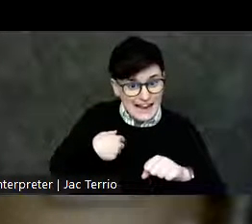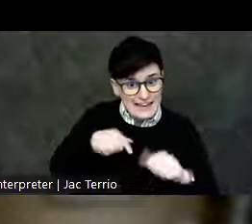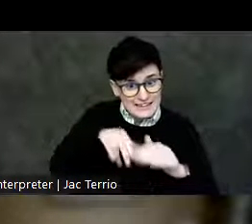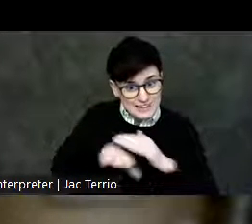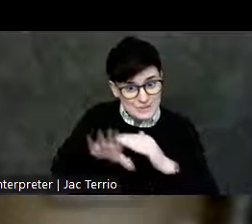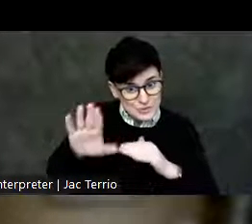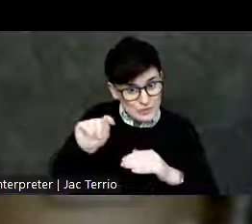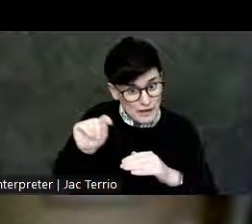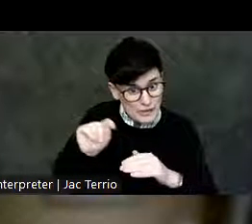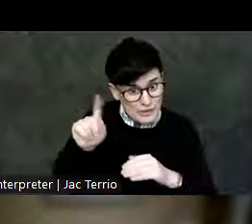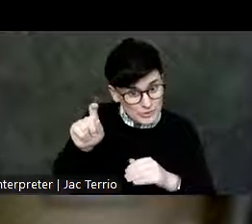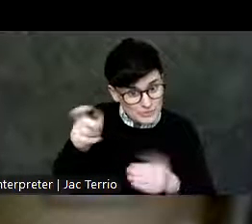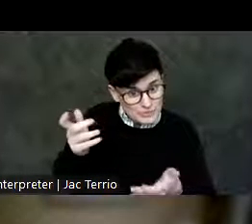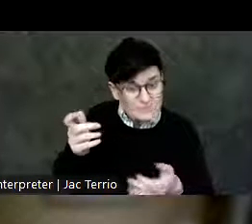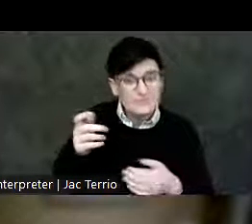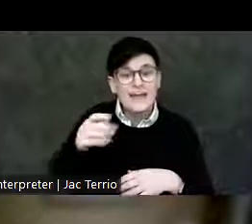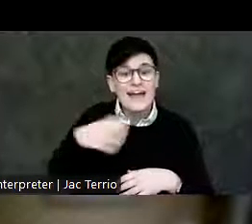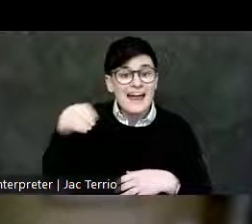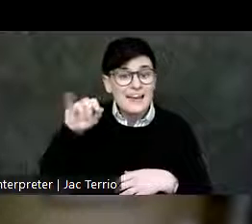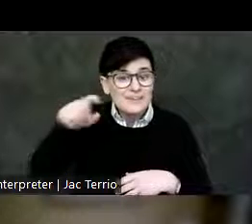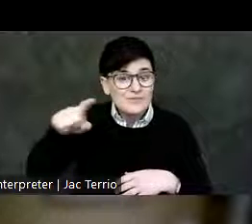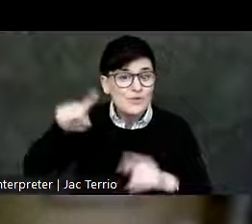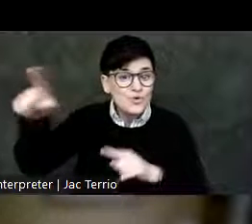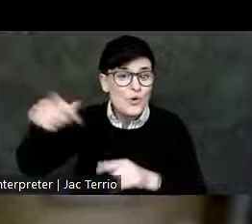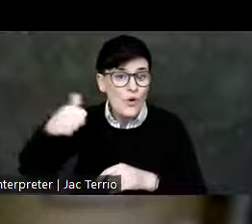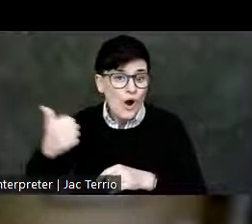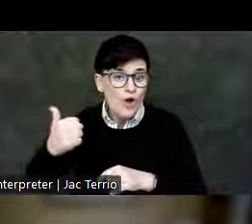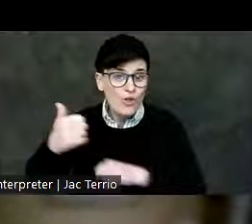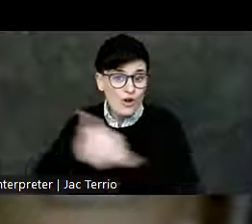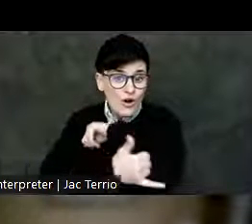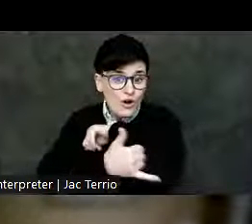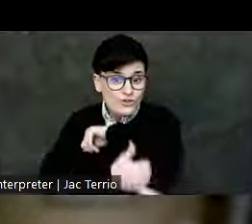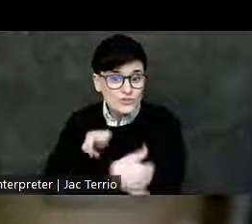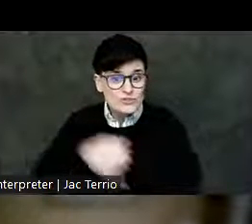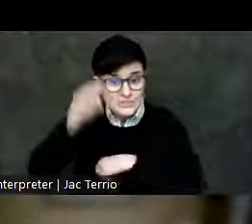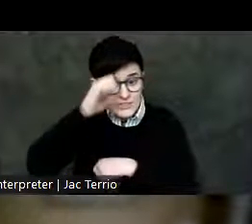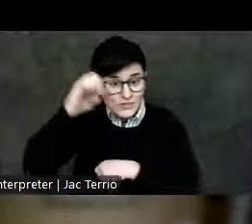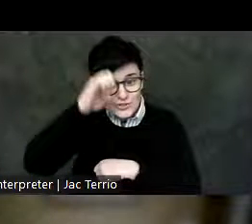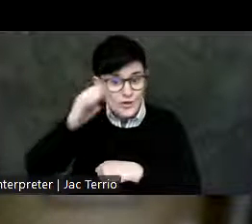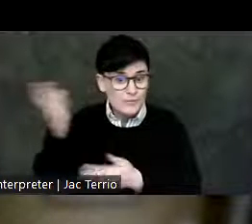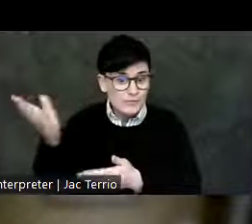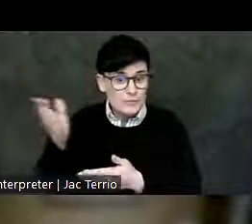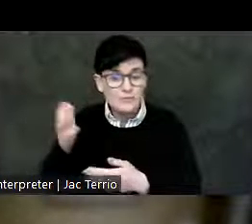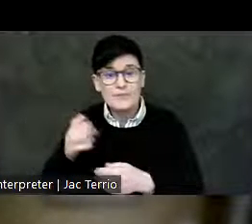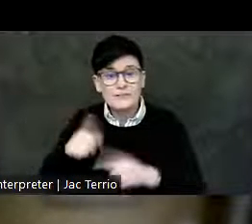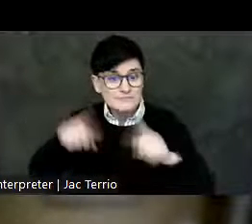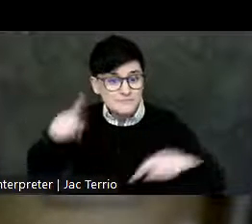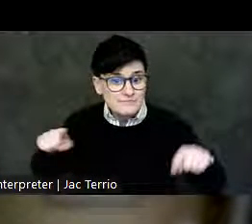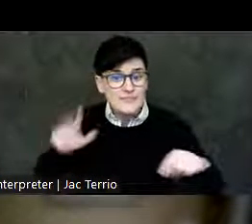accessibility in Europe or other countries, their idea of accessibility is very different than our idea of